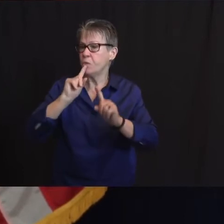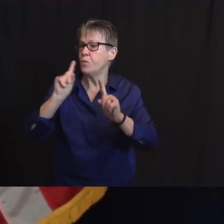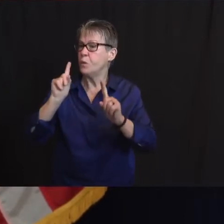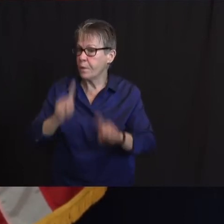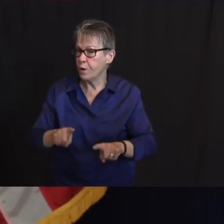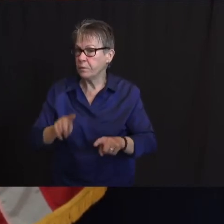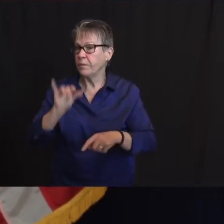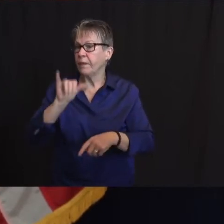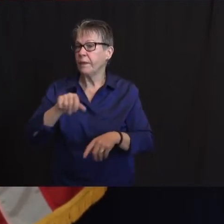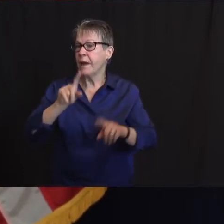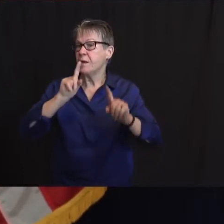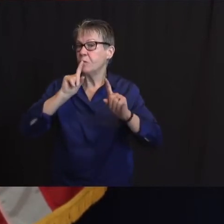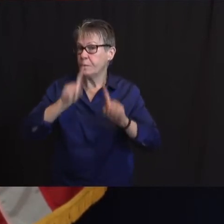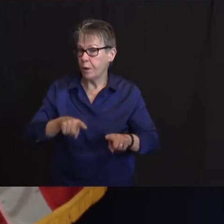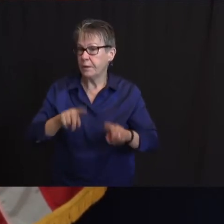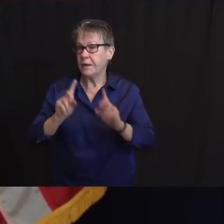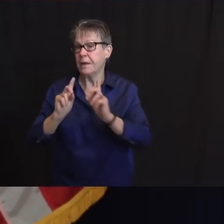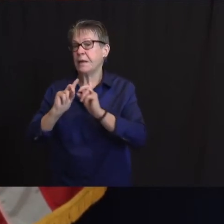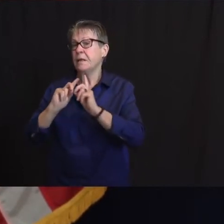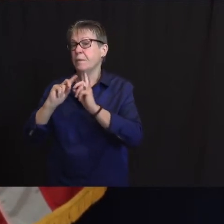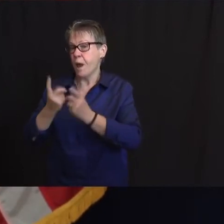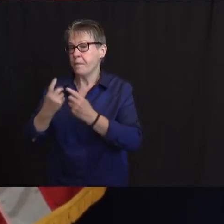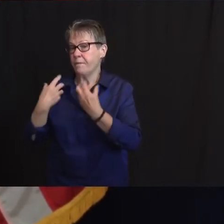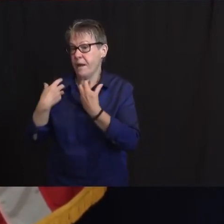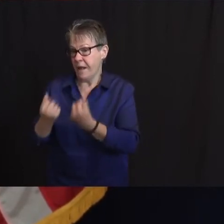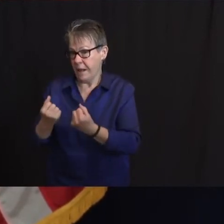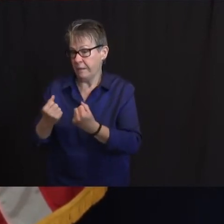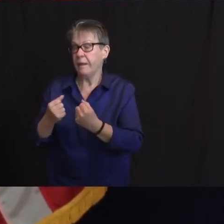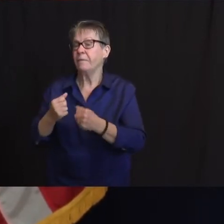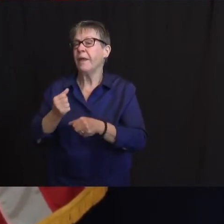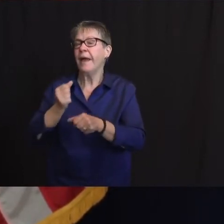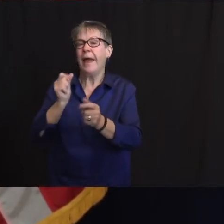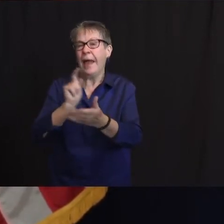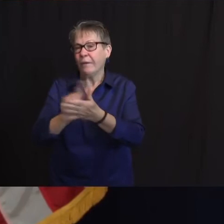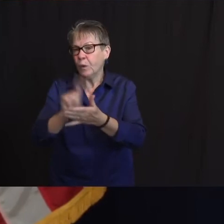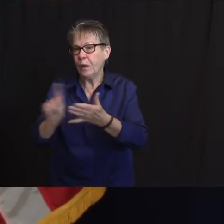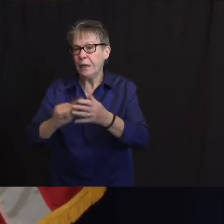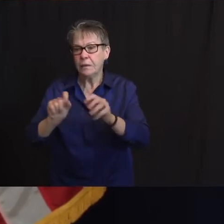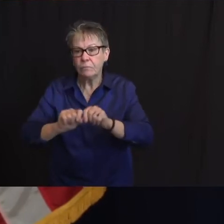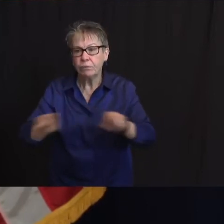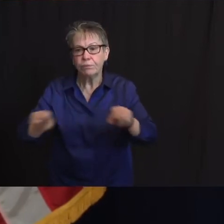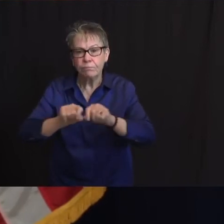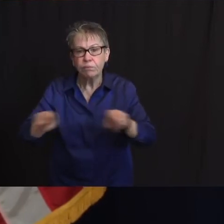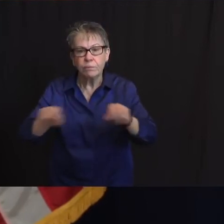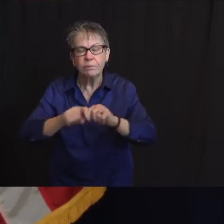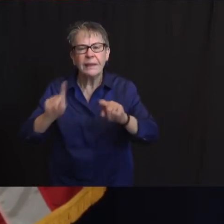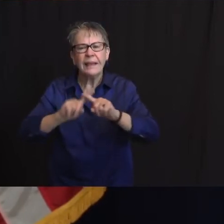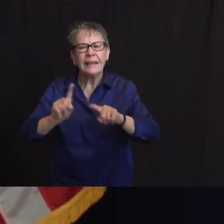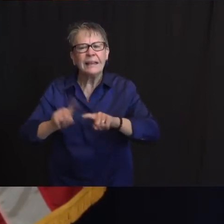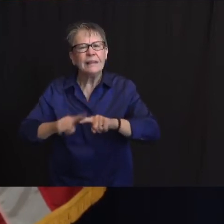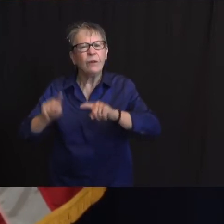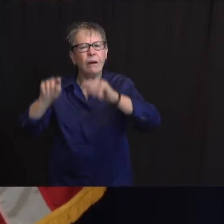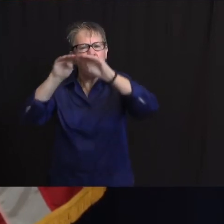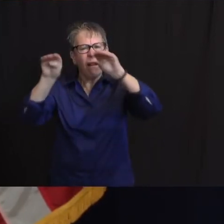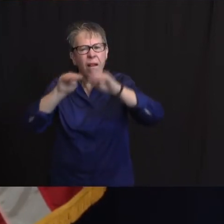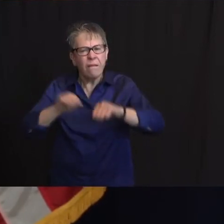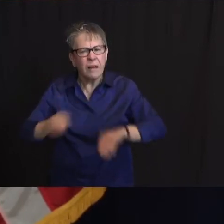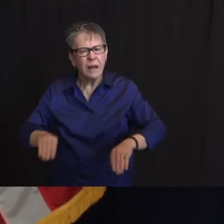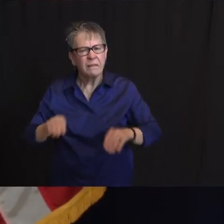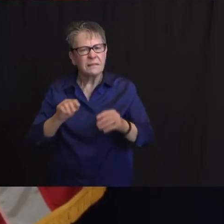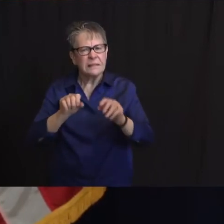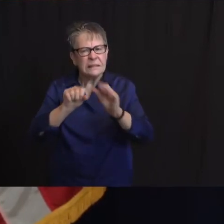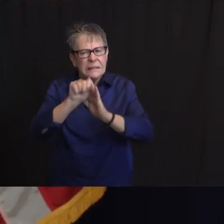Department of Health puts out every week that talks about COVID activity levels in different parts of the state. Every week we put it out. That report hasn't